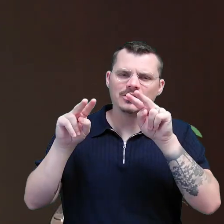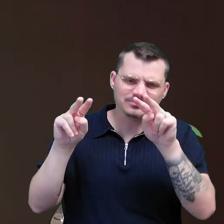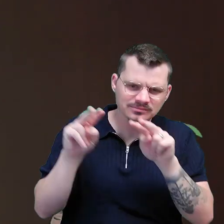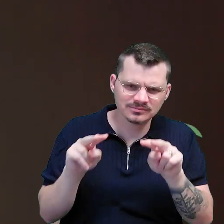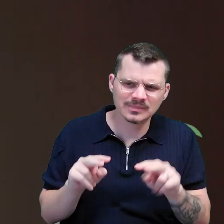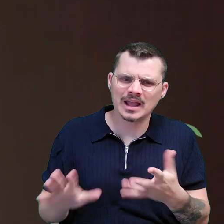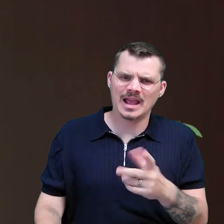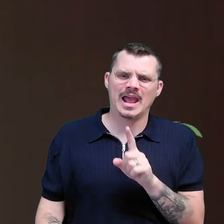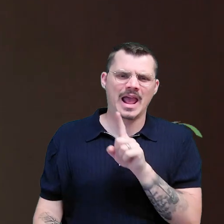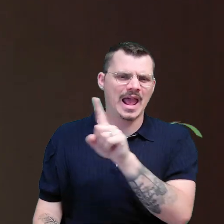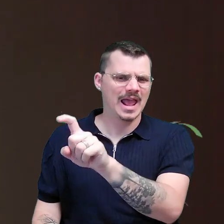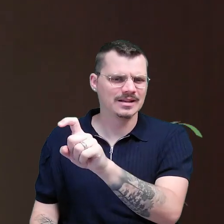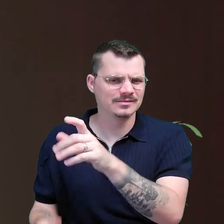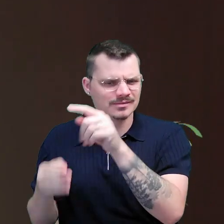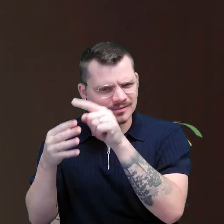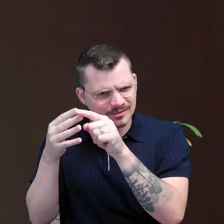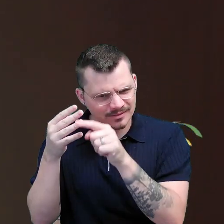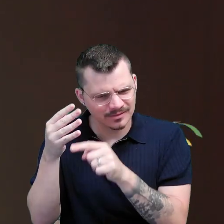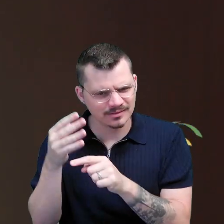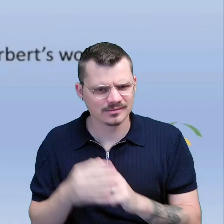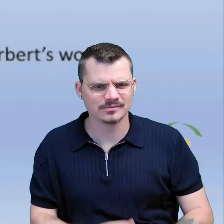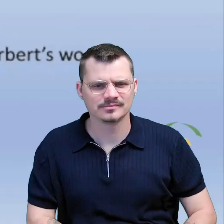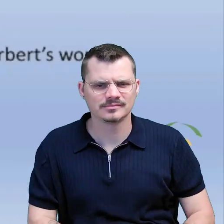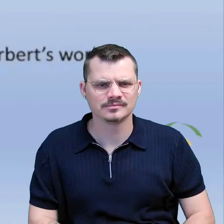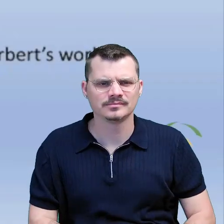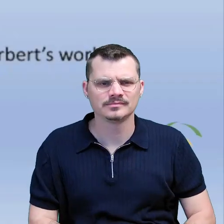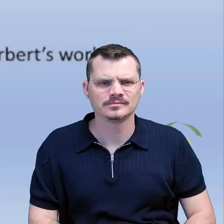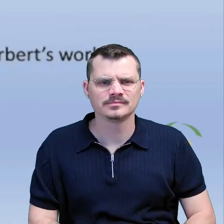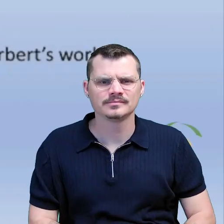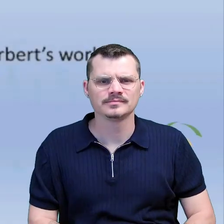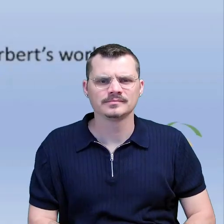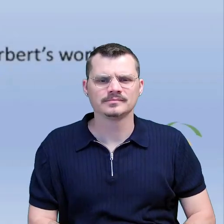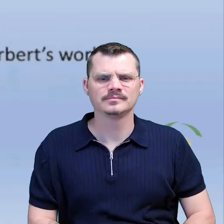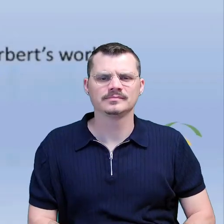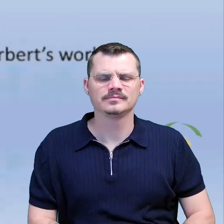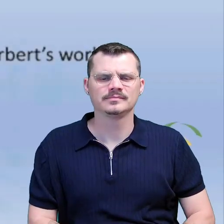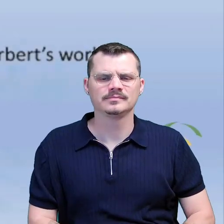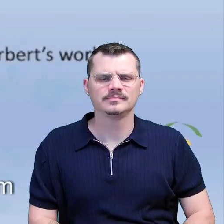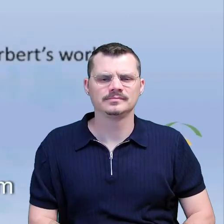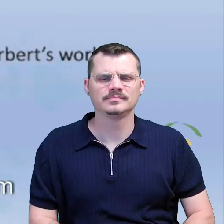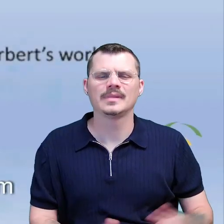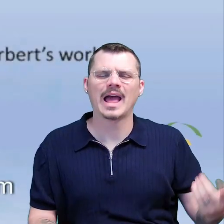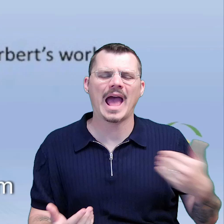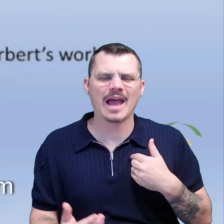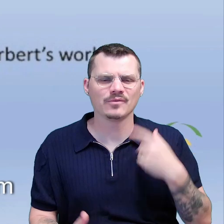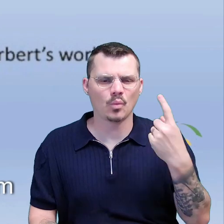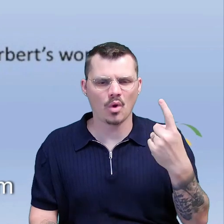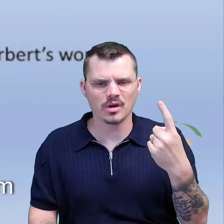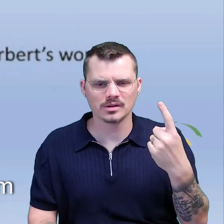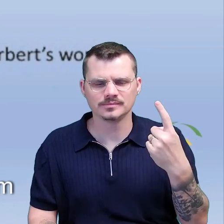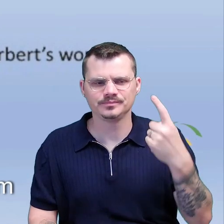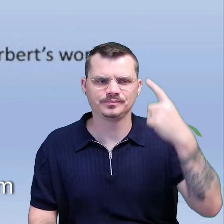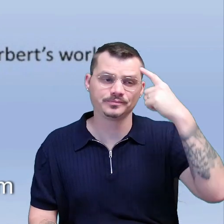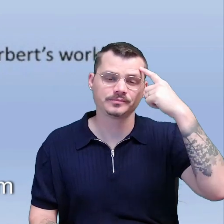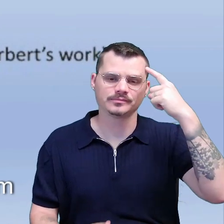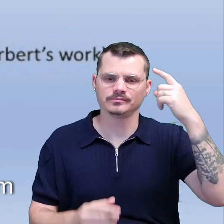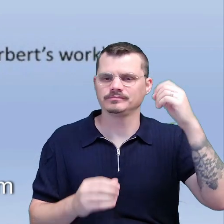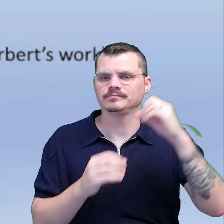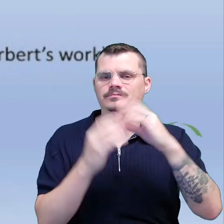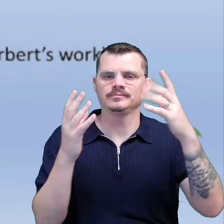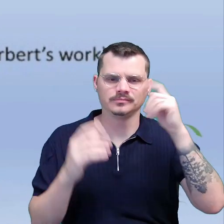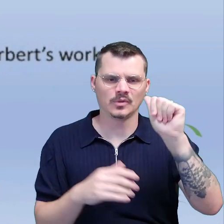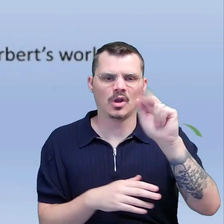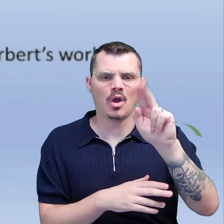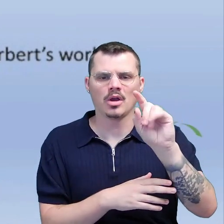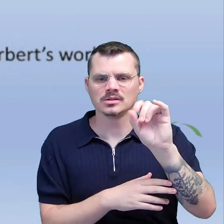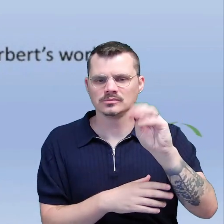Ask the person. There is a idea out there that everybody with autism